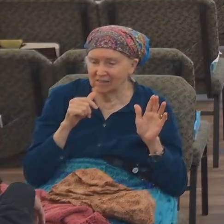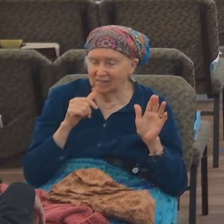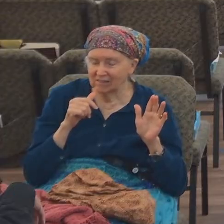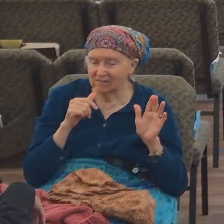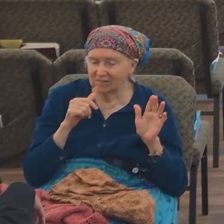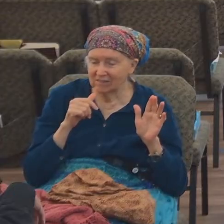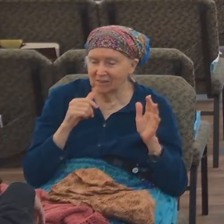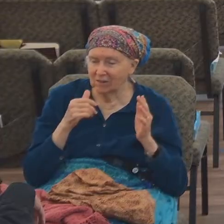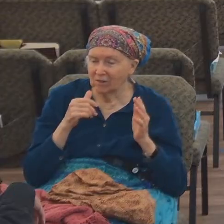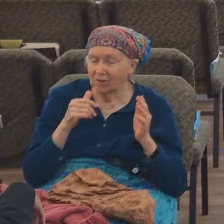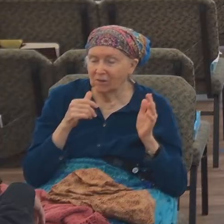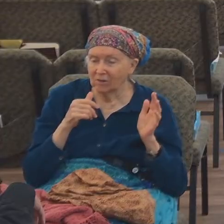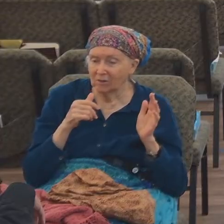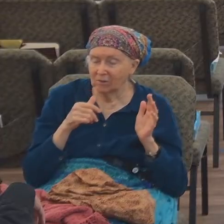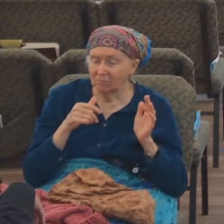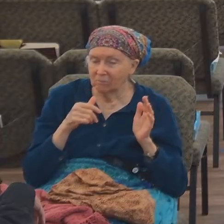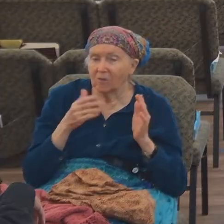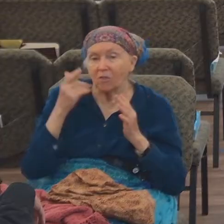through the whole chapter.